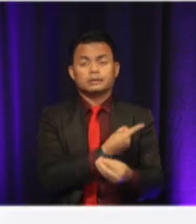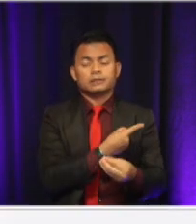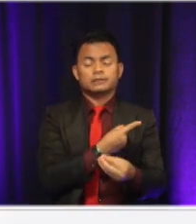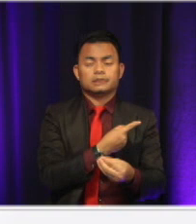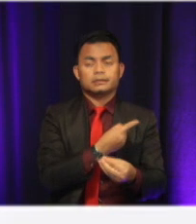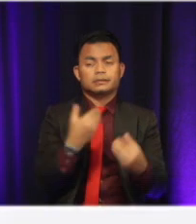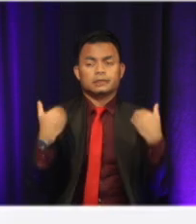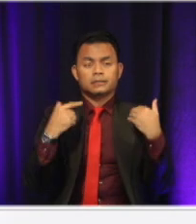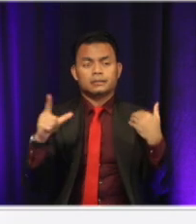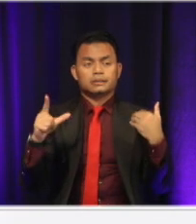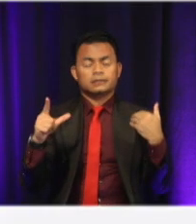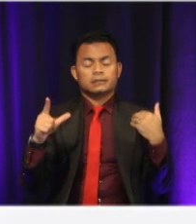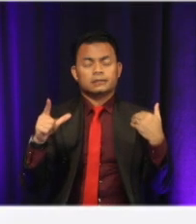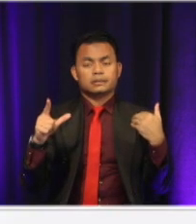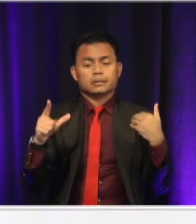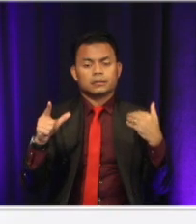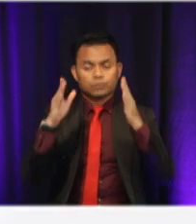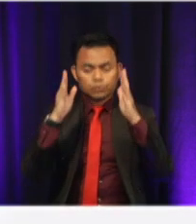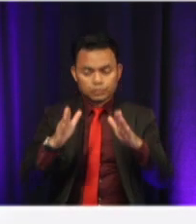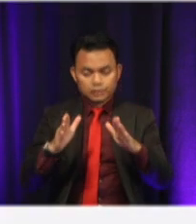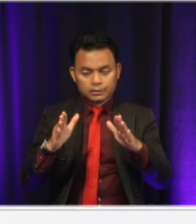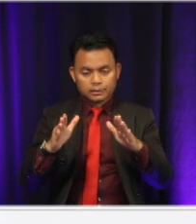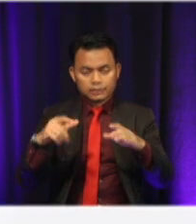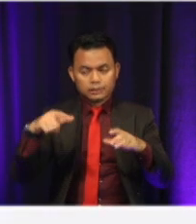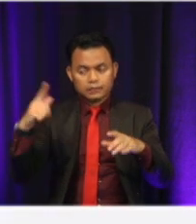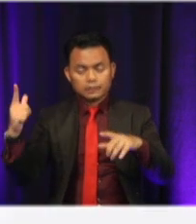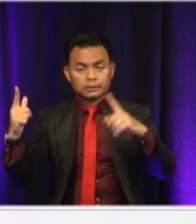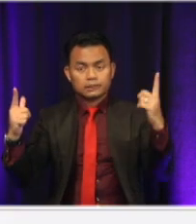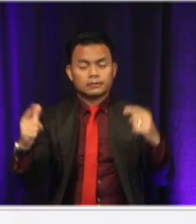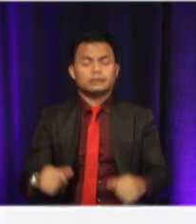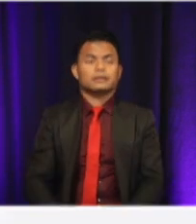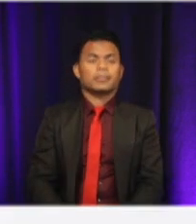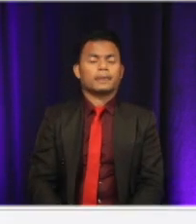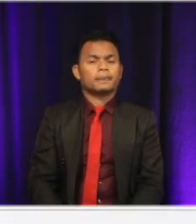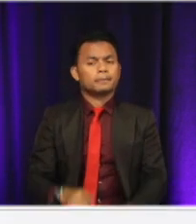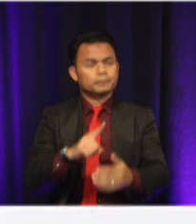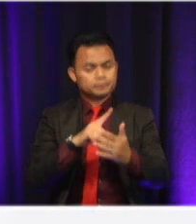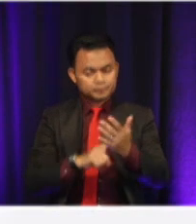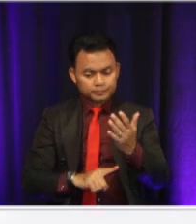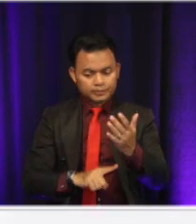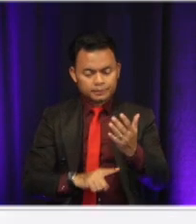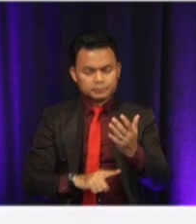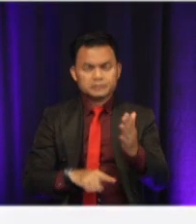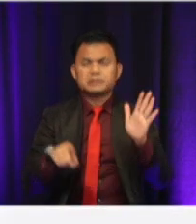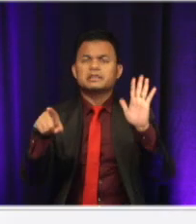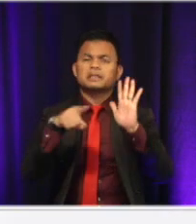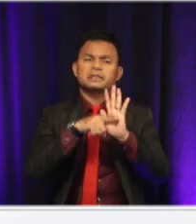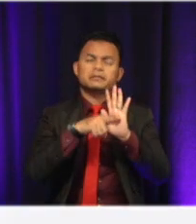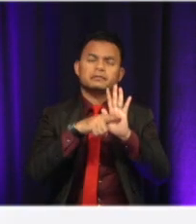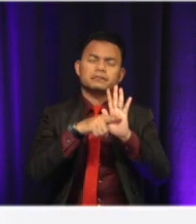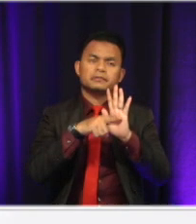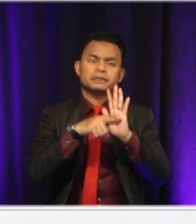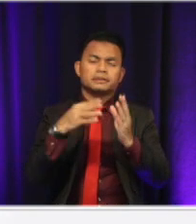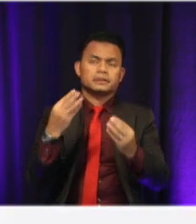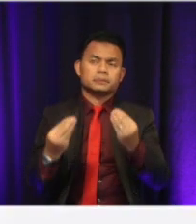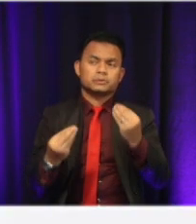neighbors. And then I also put there somewhat of a negative twist. Some of us may feel a family